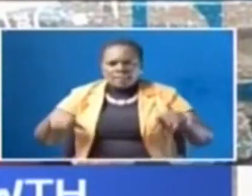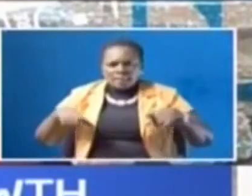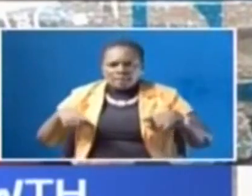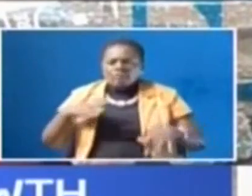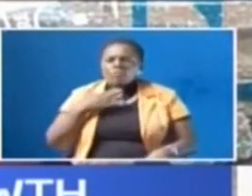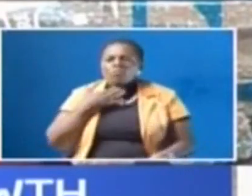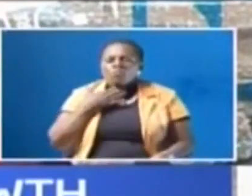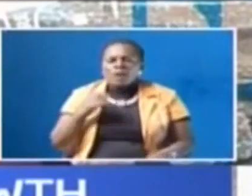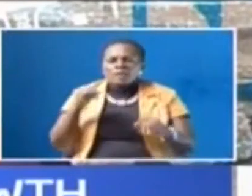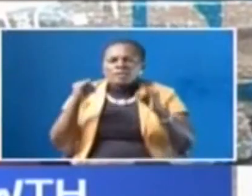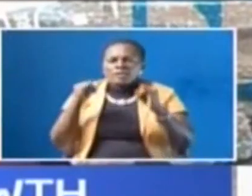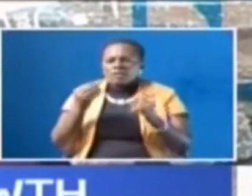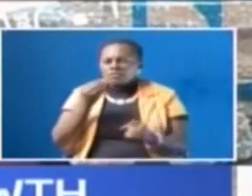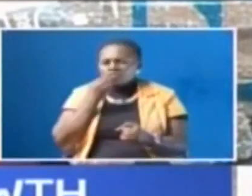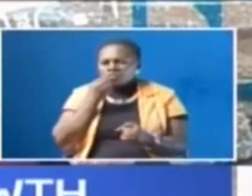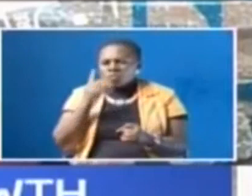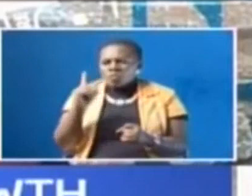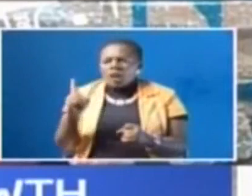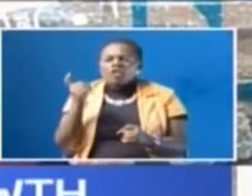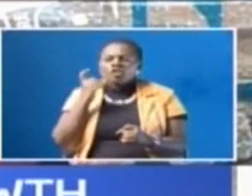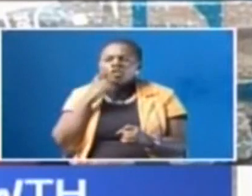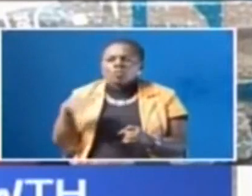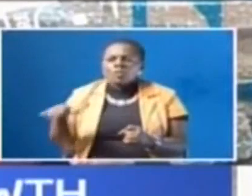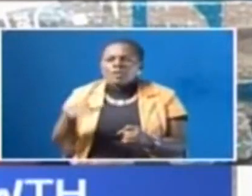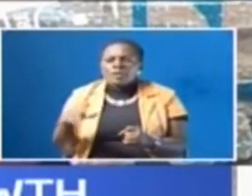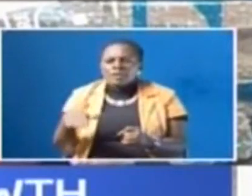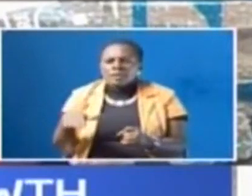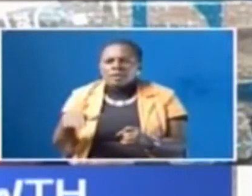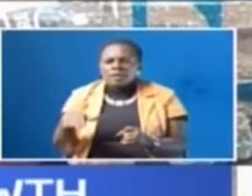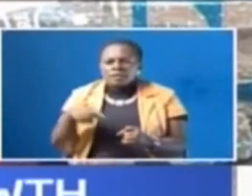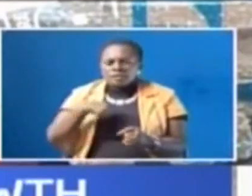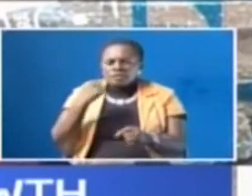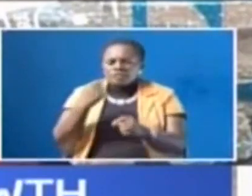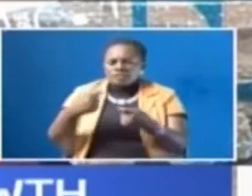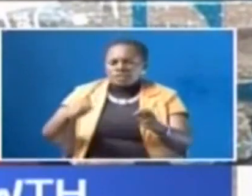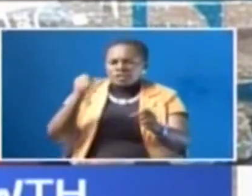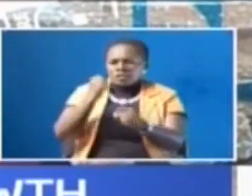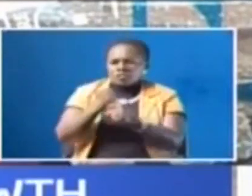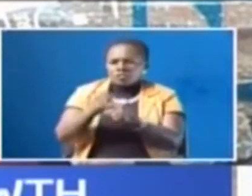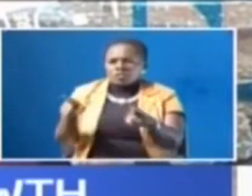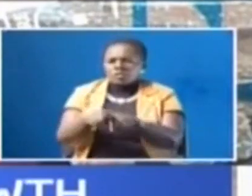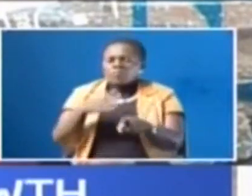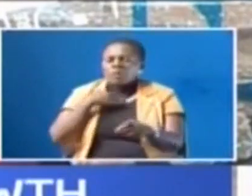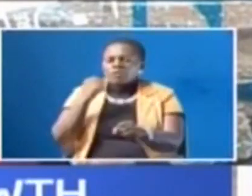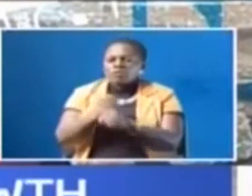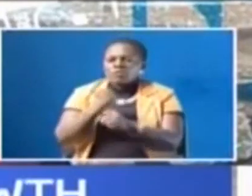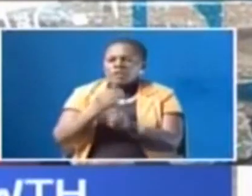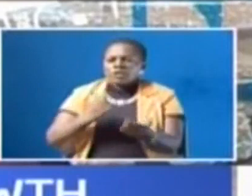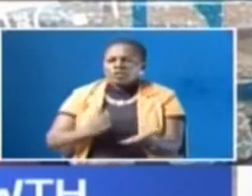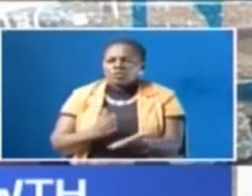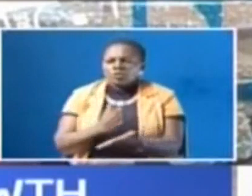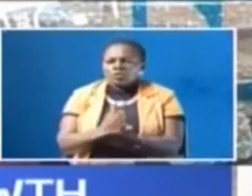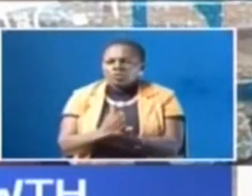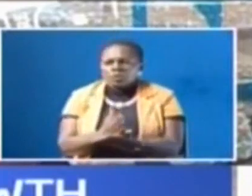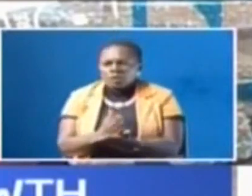they're looking for a brand that gives a one-stop shop, and that's what we strive to do. And we want to make sure that we